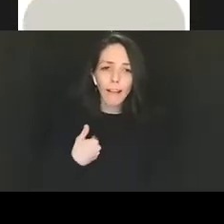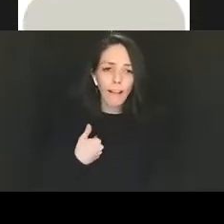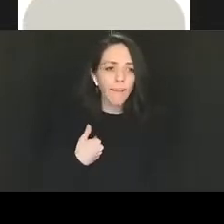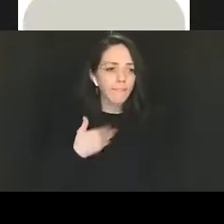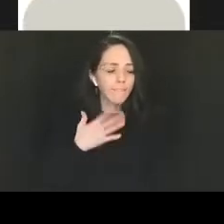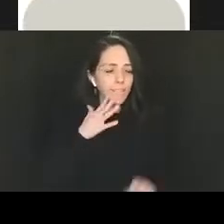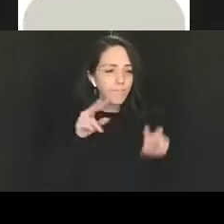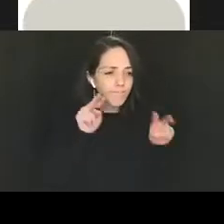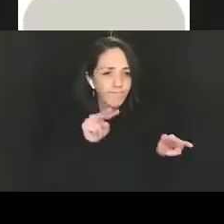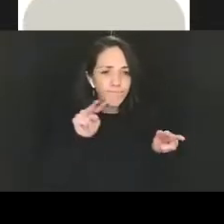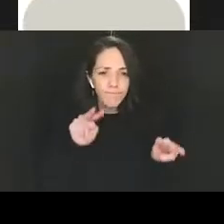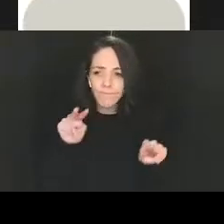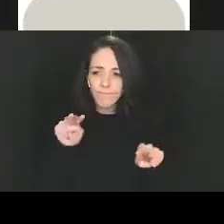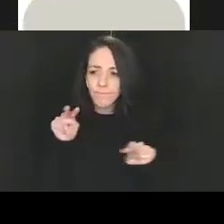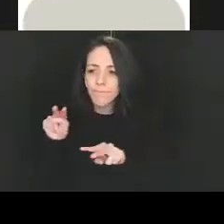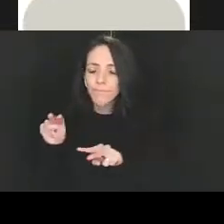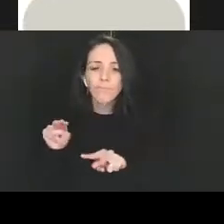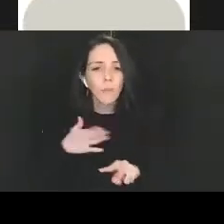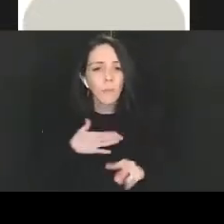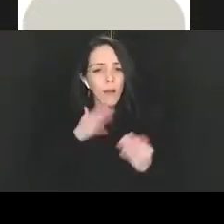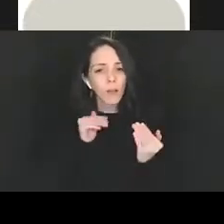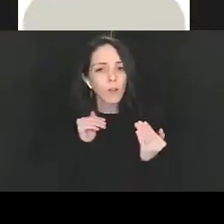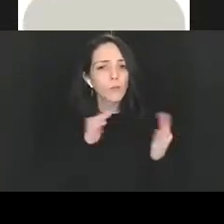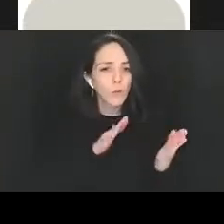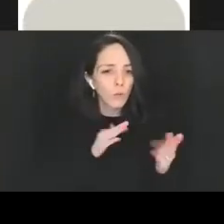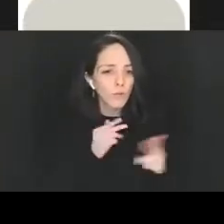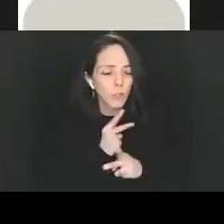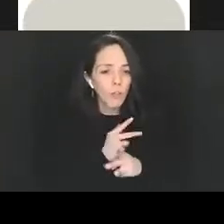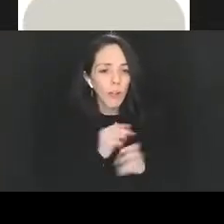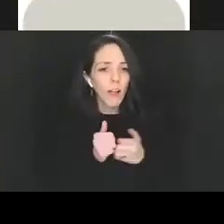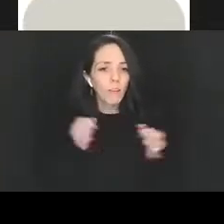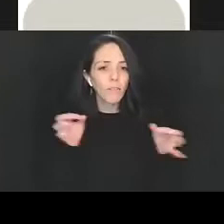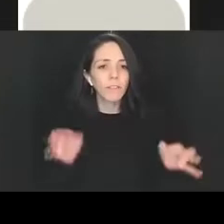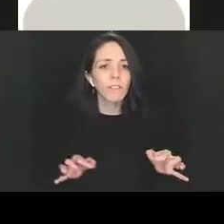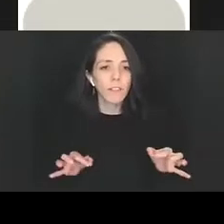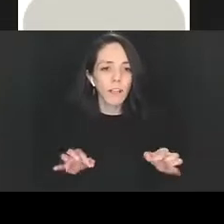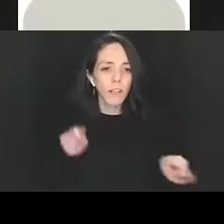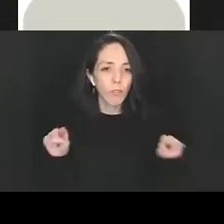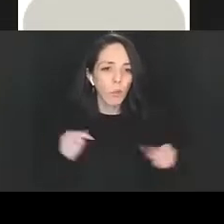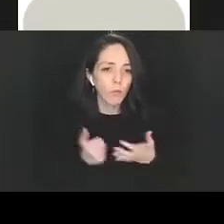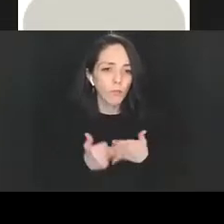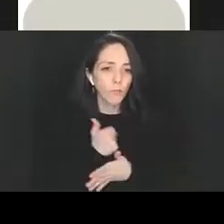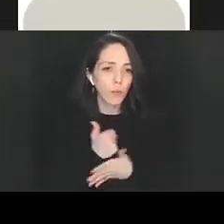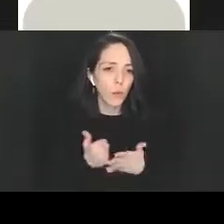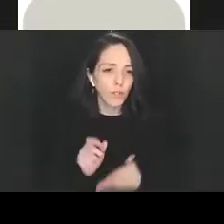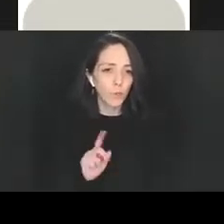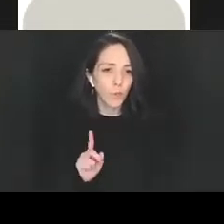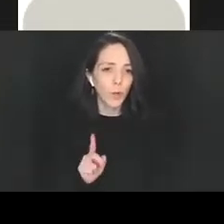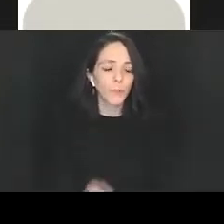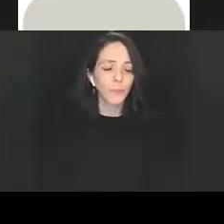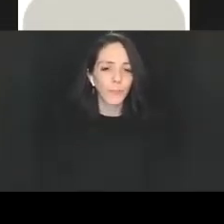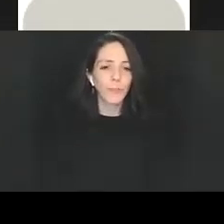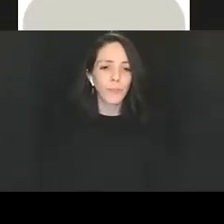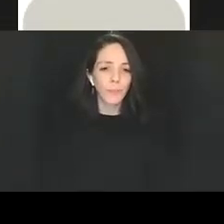intentionality to the approach on how we determine those competing priorities.